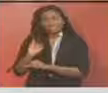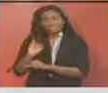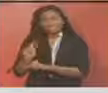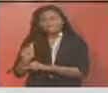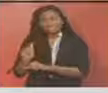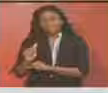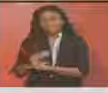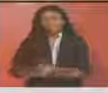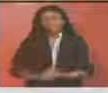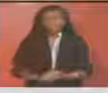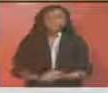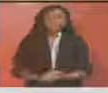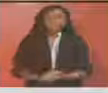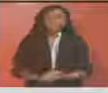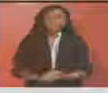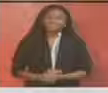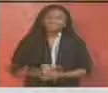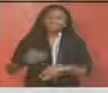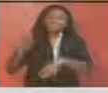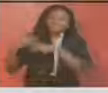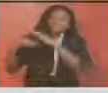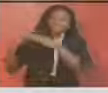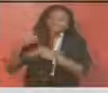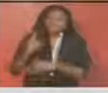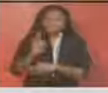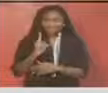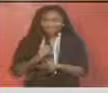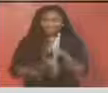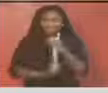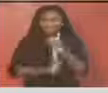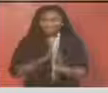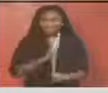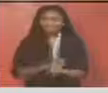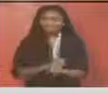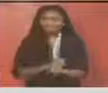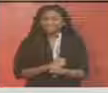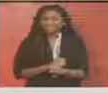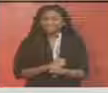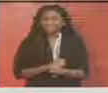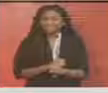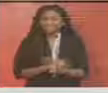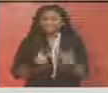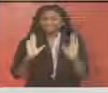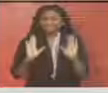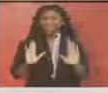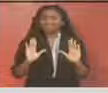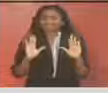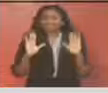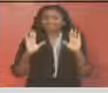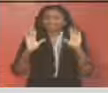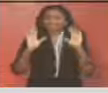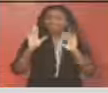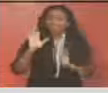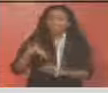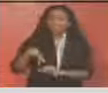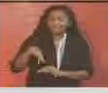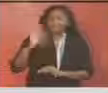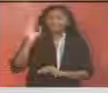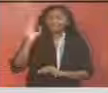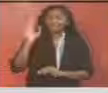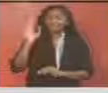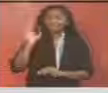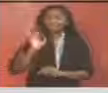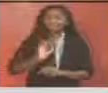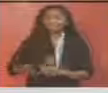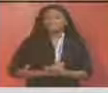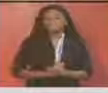listening public. Over the past year, there have been some amazing discoveries, scientific discoveries, that have led to us having a